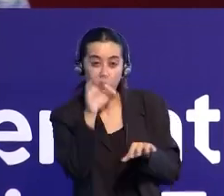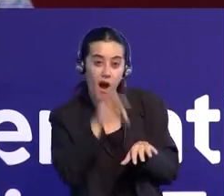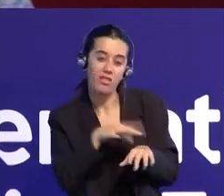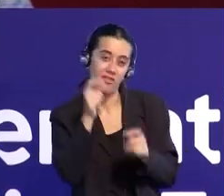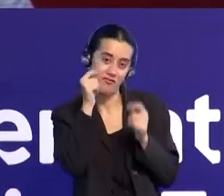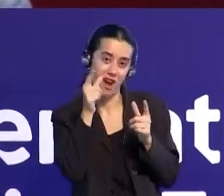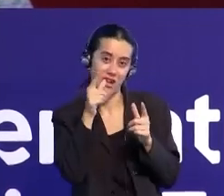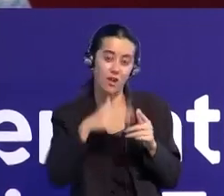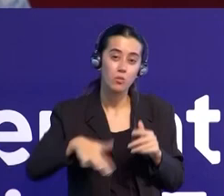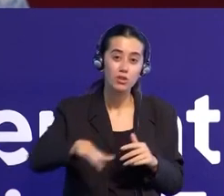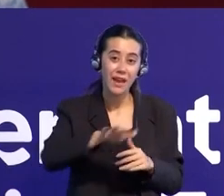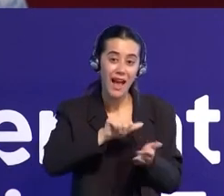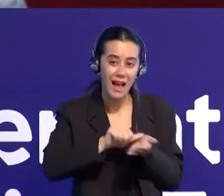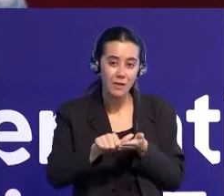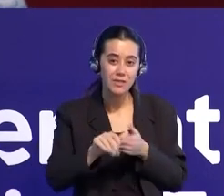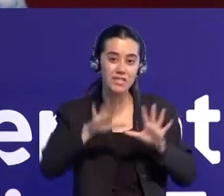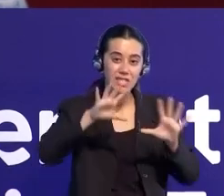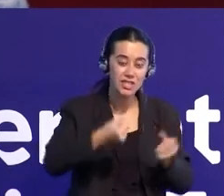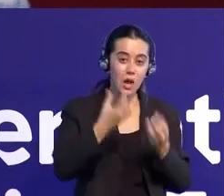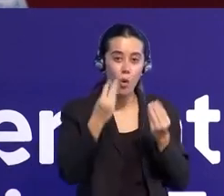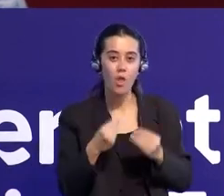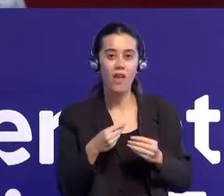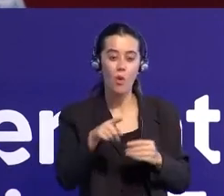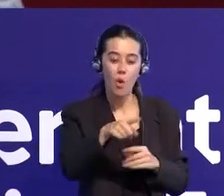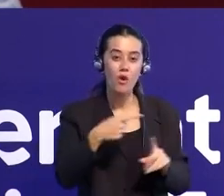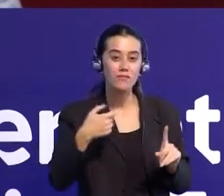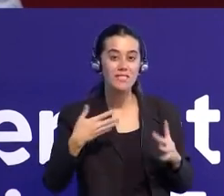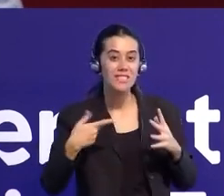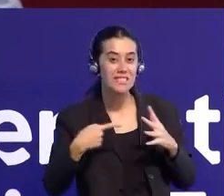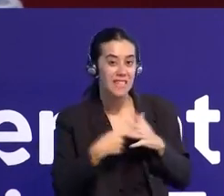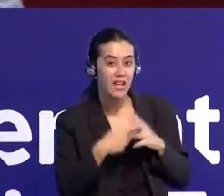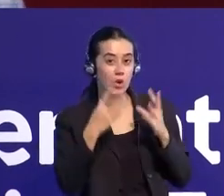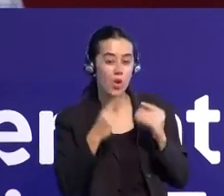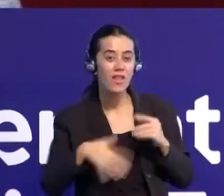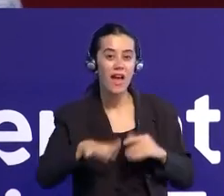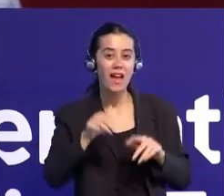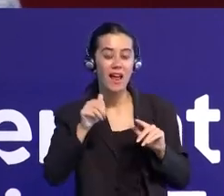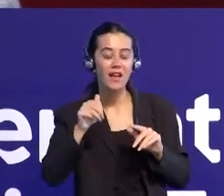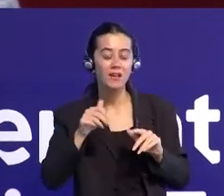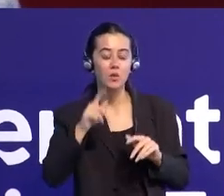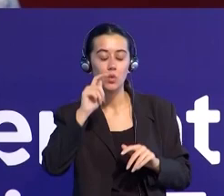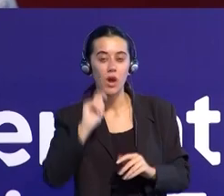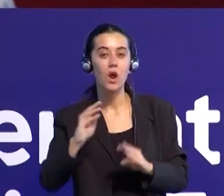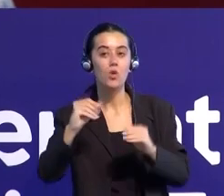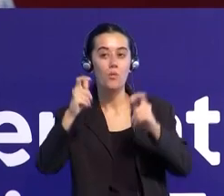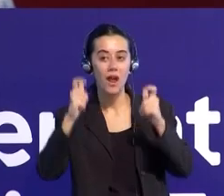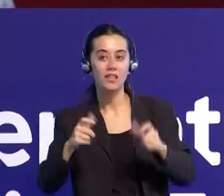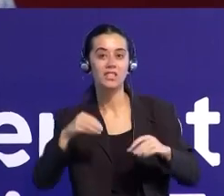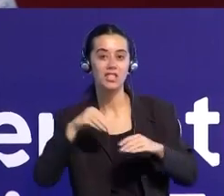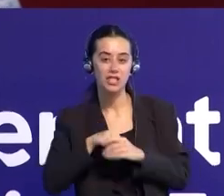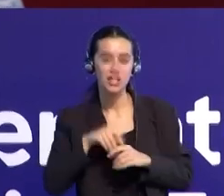Ukraine, everything that is creative is being destroyed right now. So the full-scale